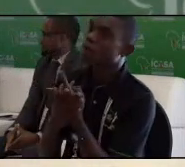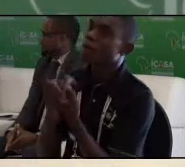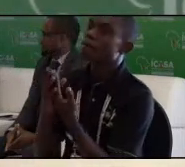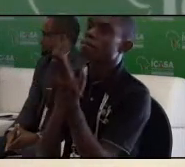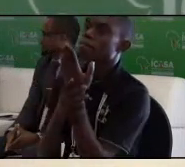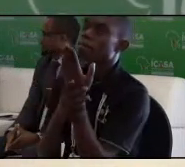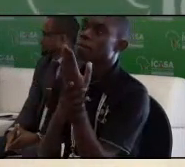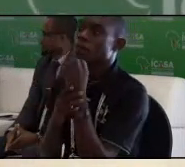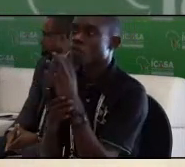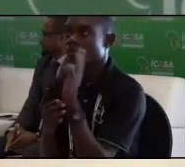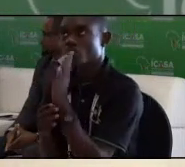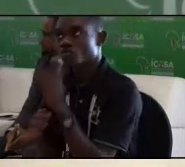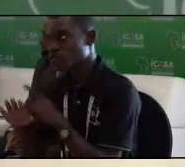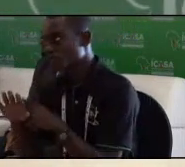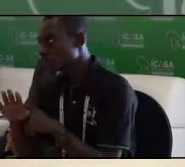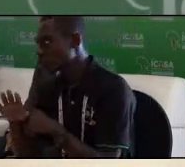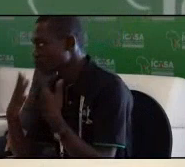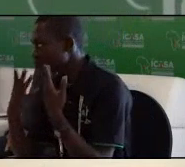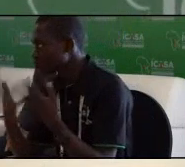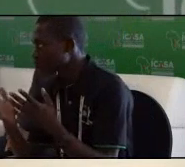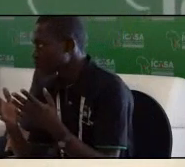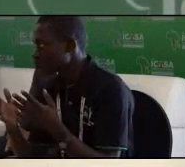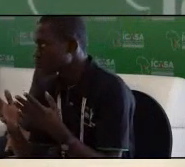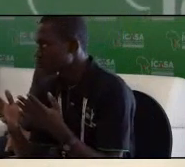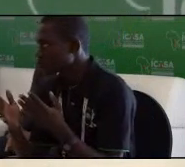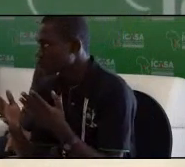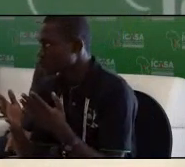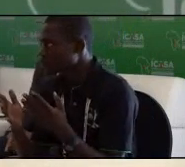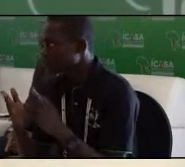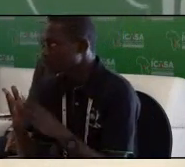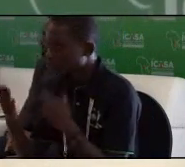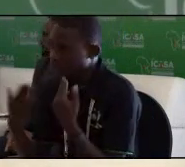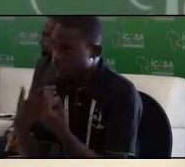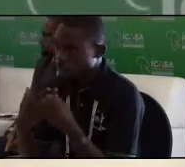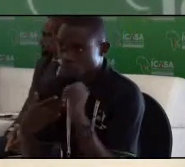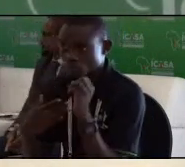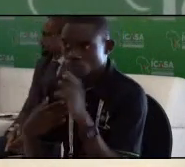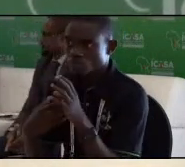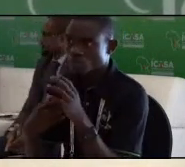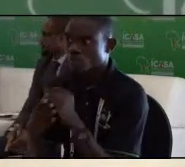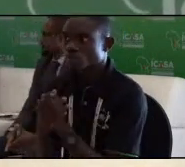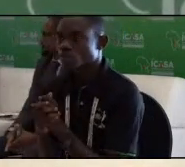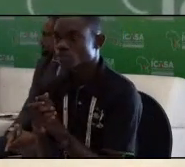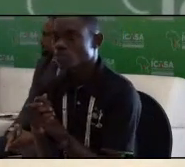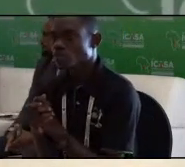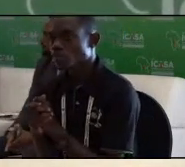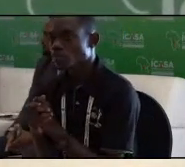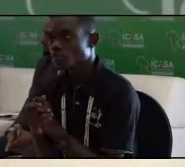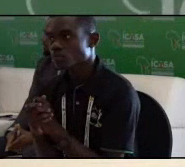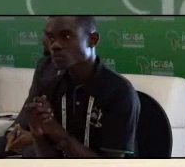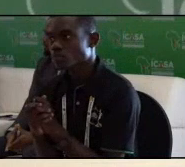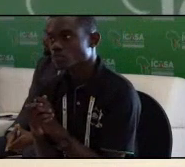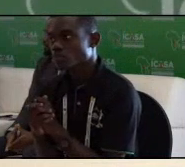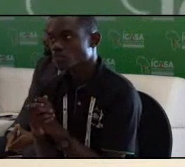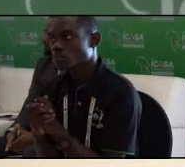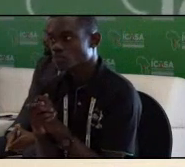some growth to happen? So at some point they ran out and then it had to be replenished. So